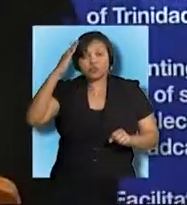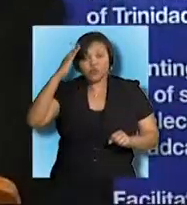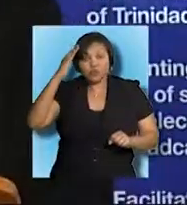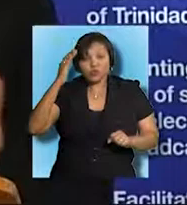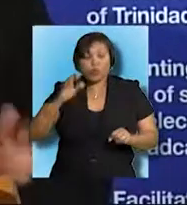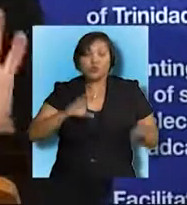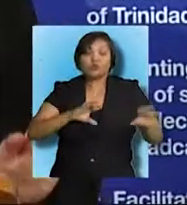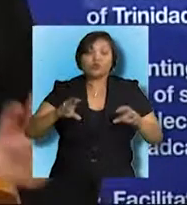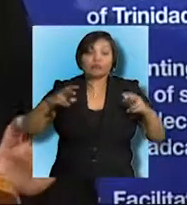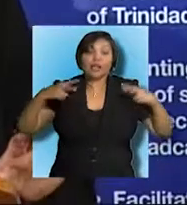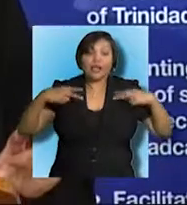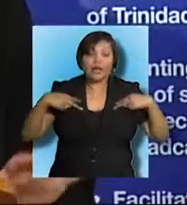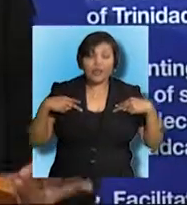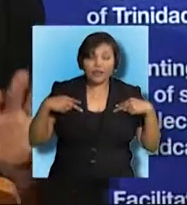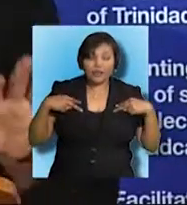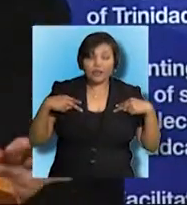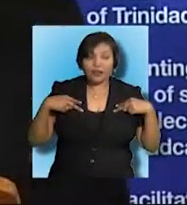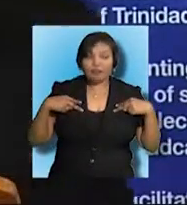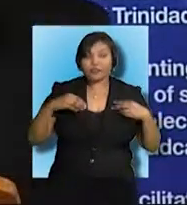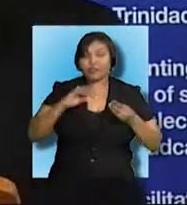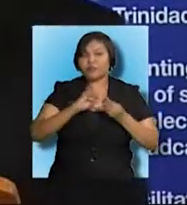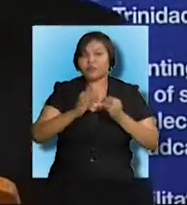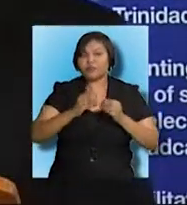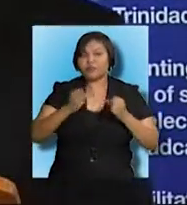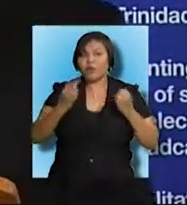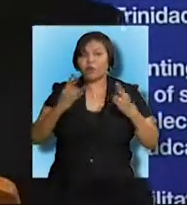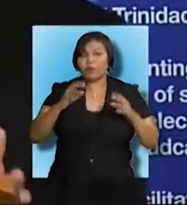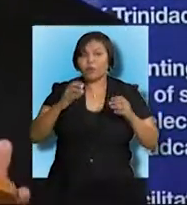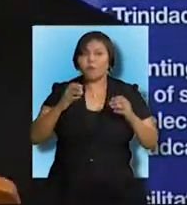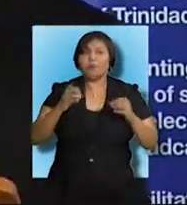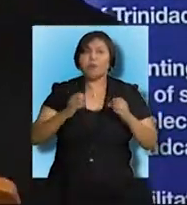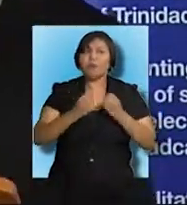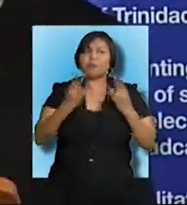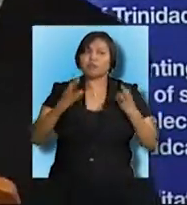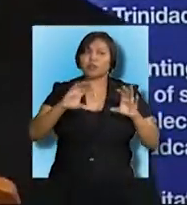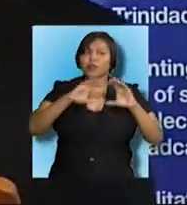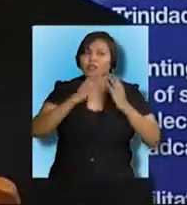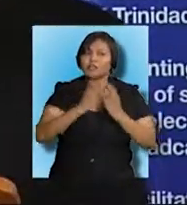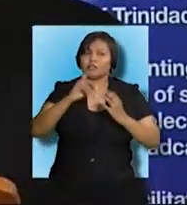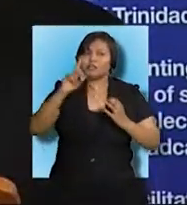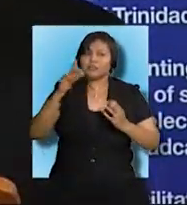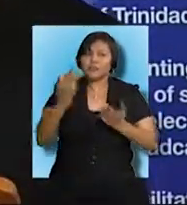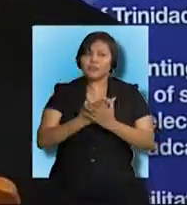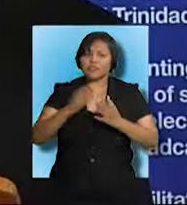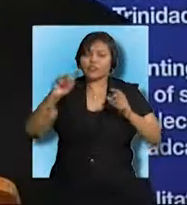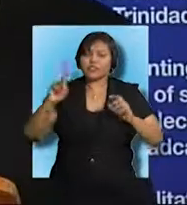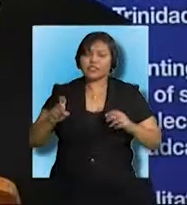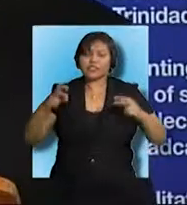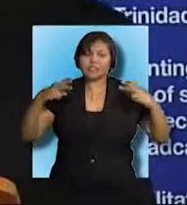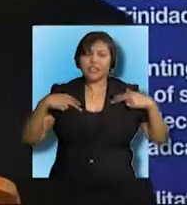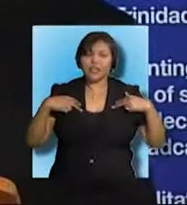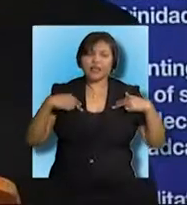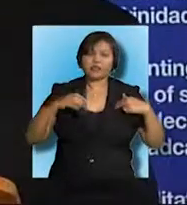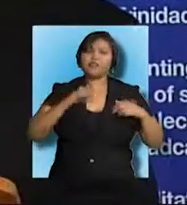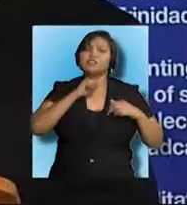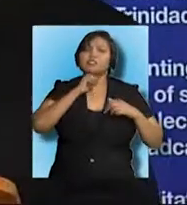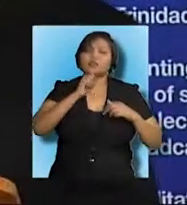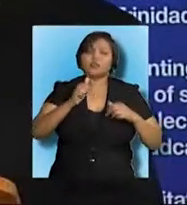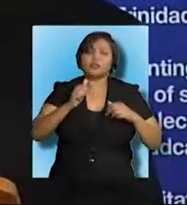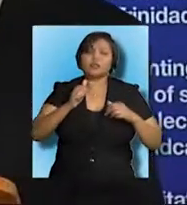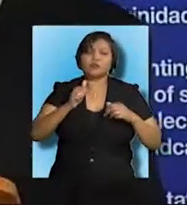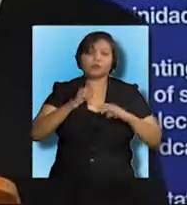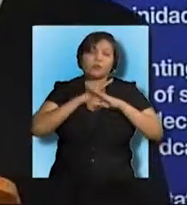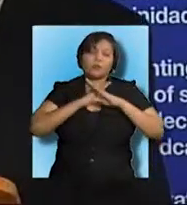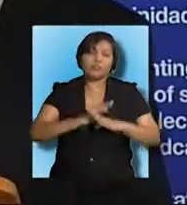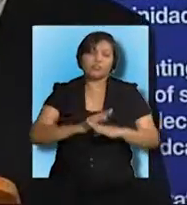but do you have a number in your regulatory system so that you will avoid this situation that at some point